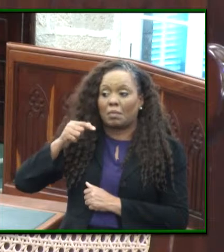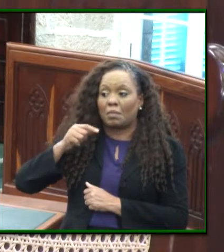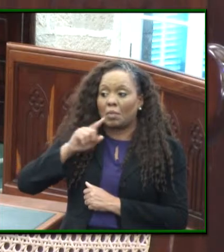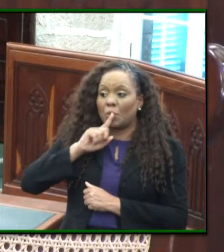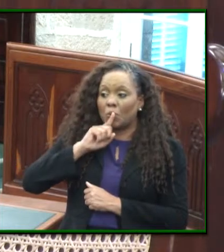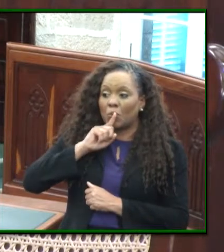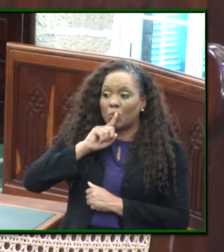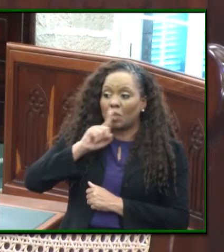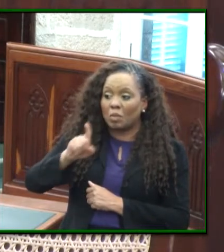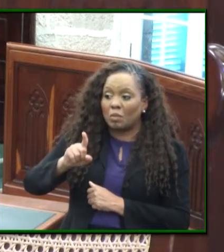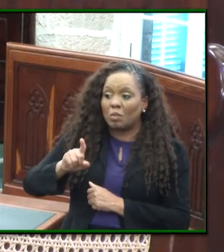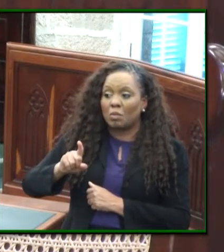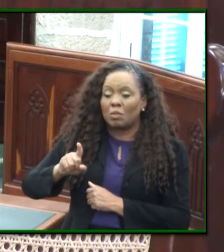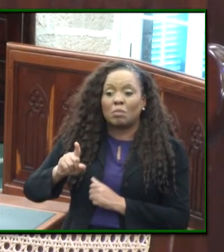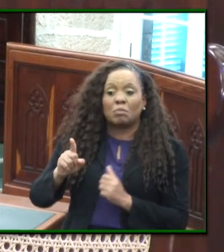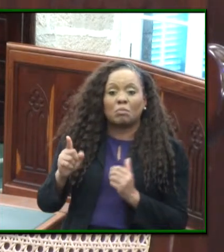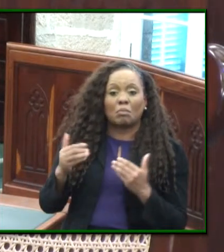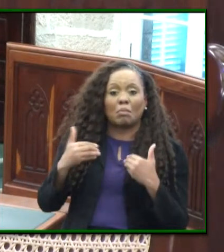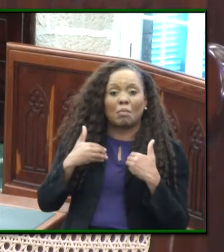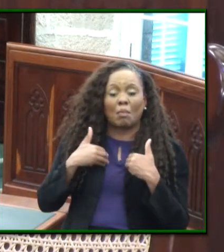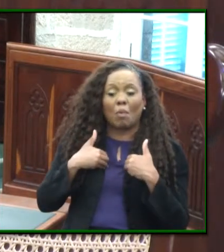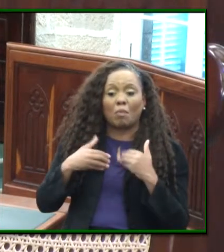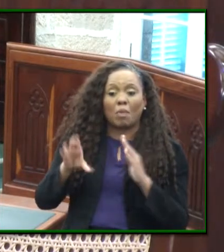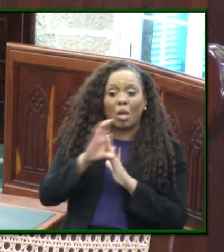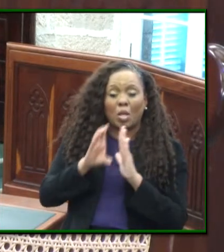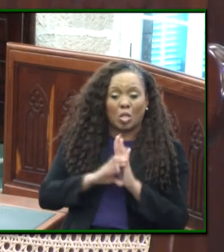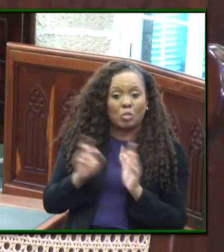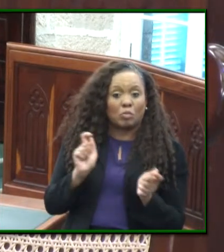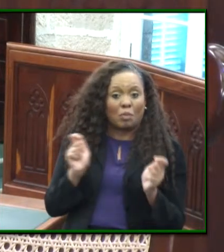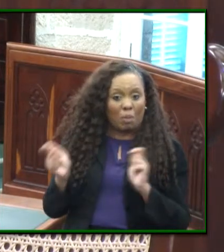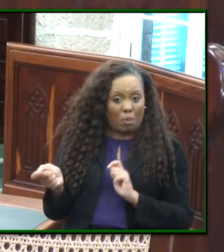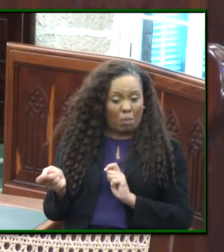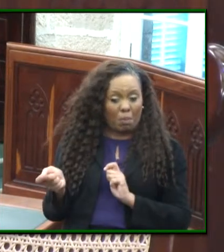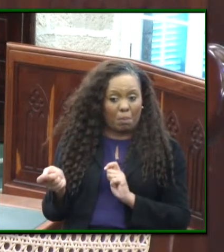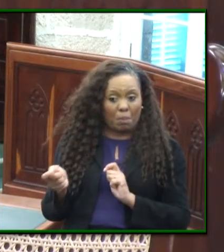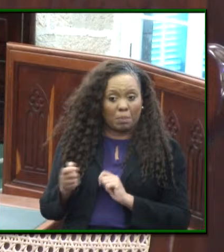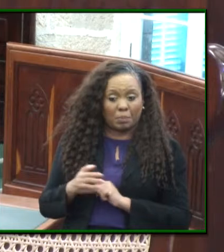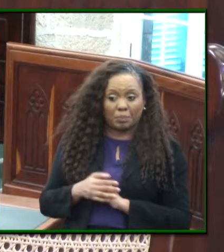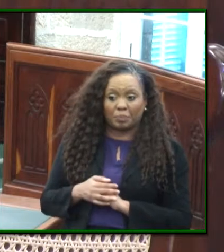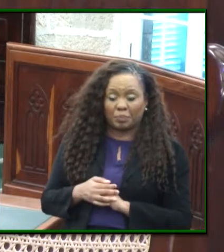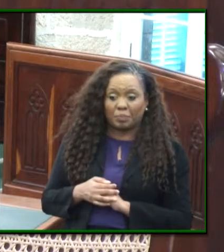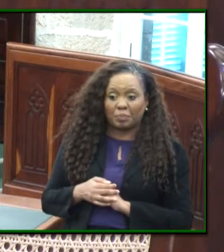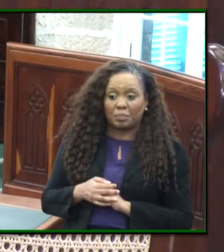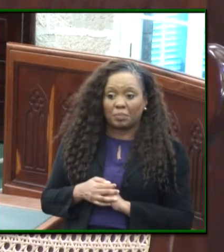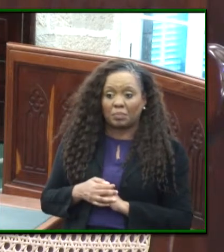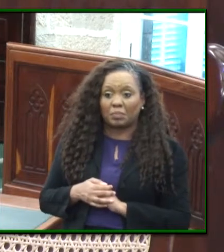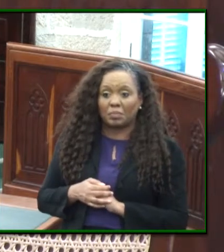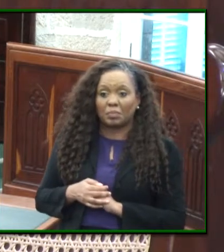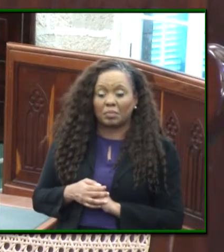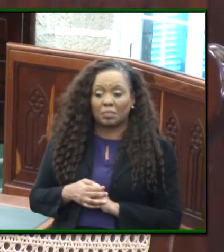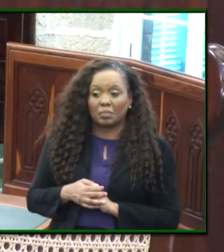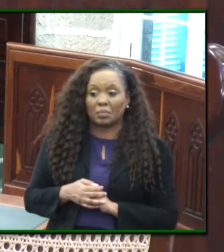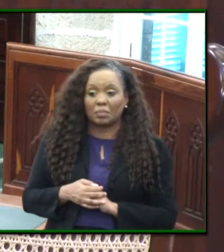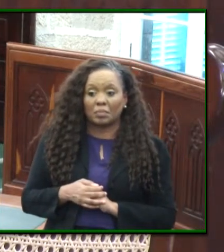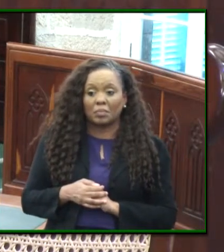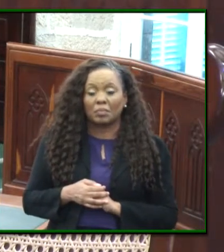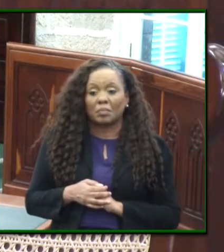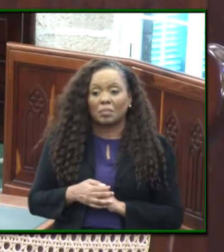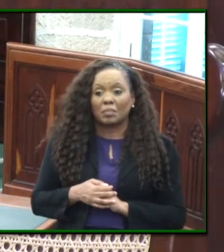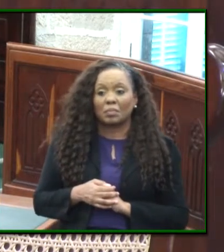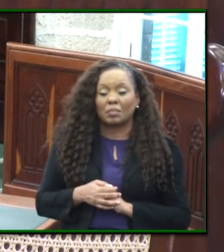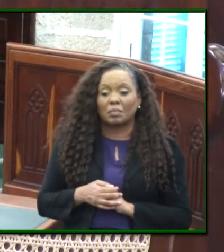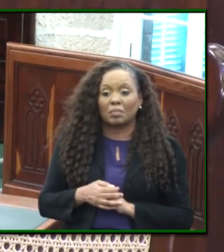course of constitutional reform, and one assumes that